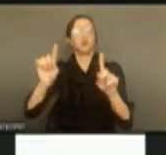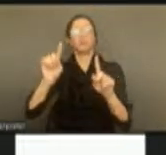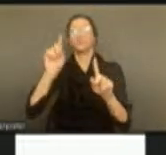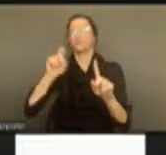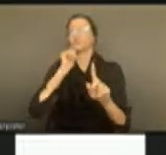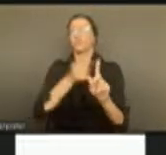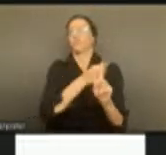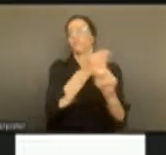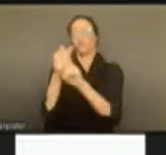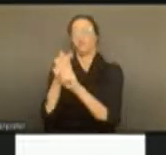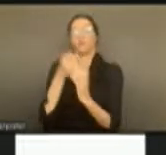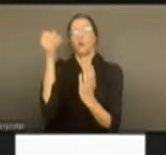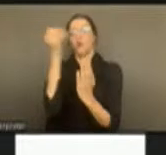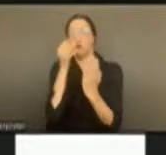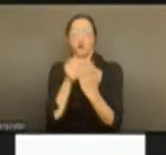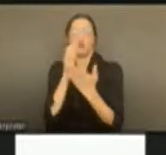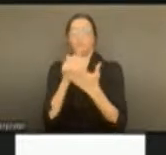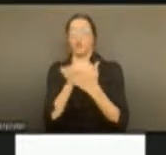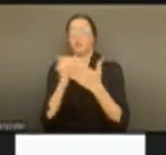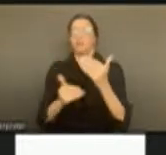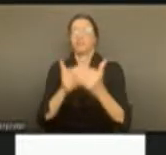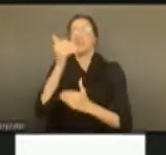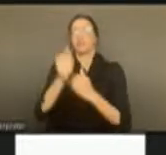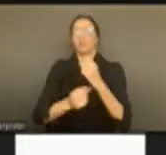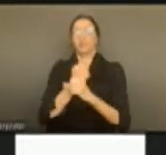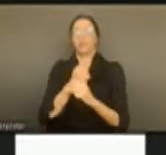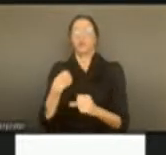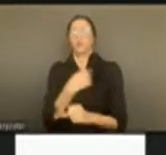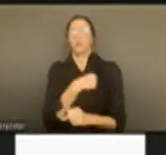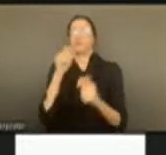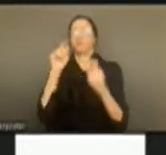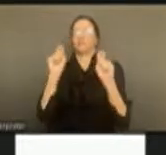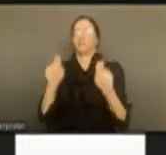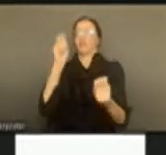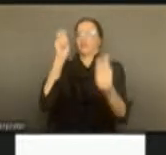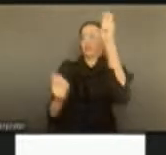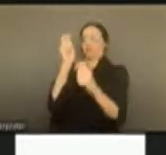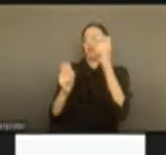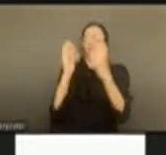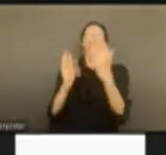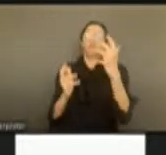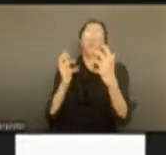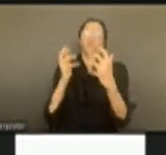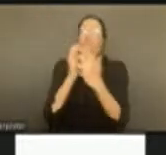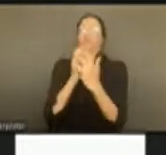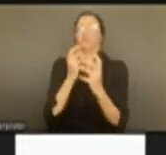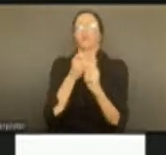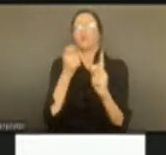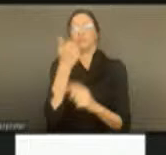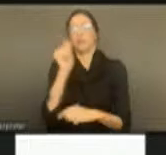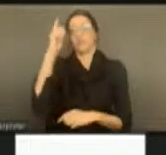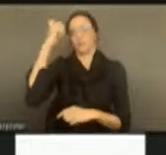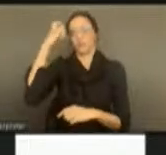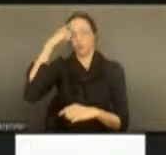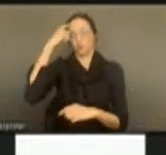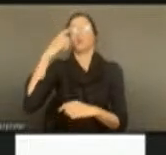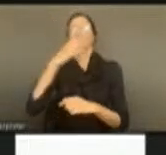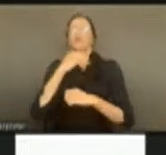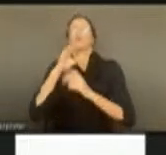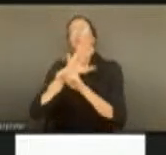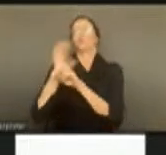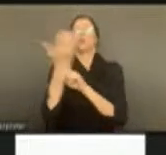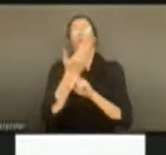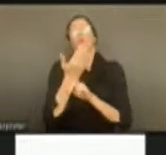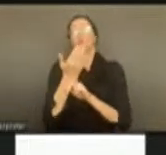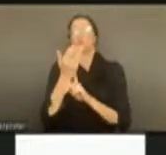can creatively support any branch of government or public initiative. As development and stimulus strategy, the cultural budget should be increased and collaborative projects initiated